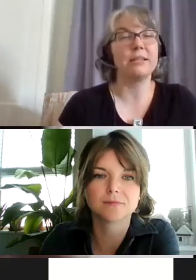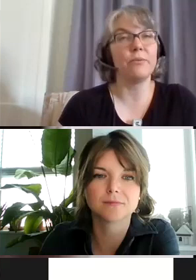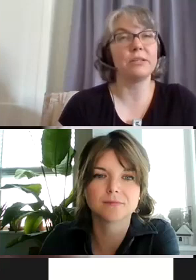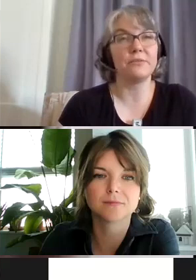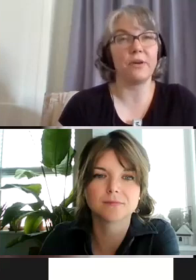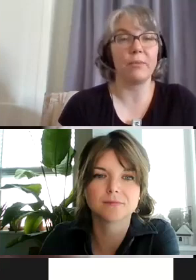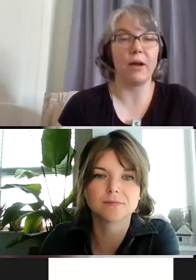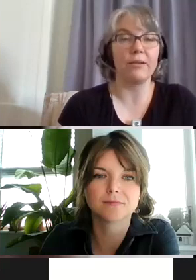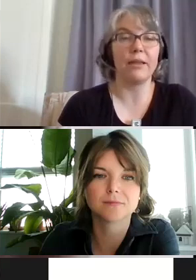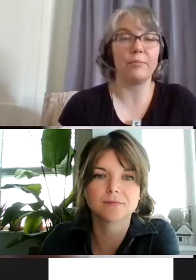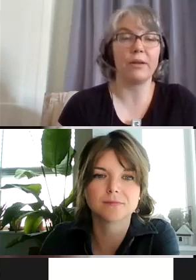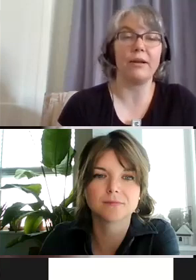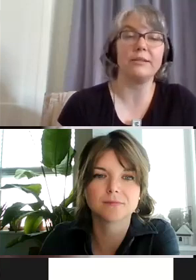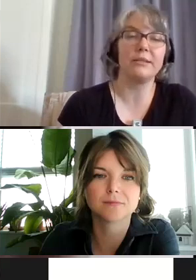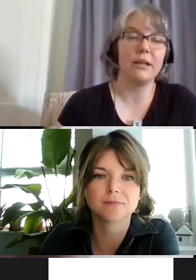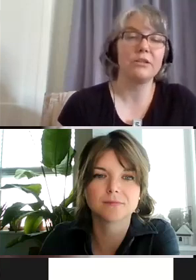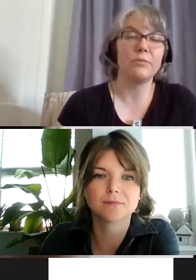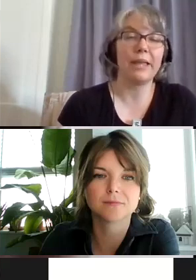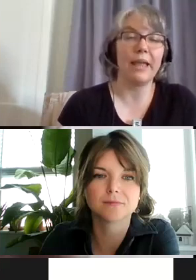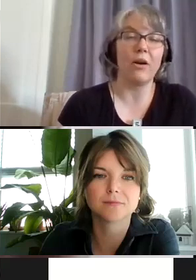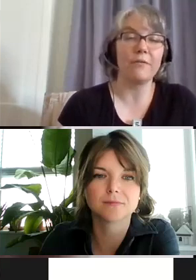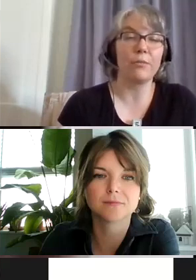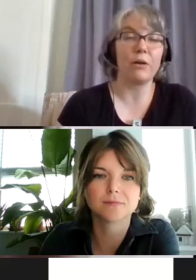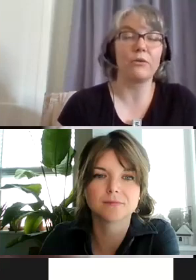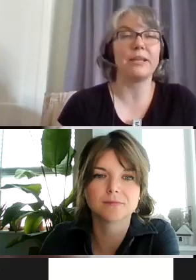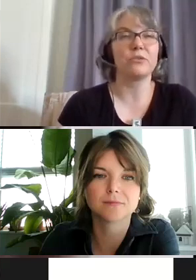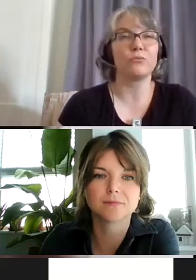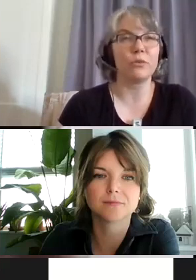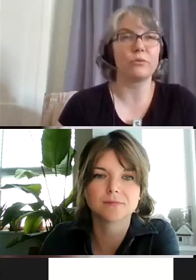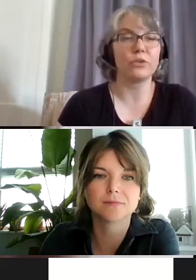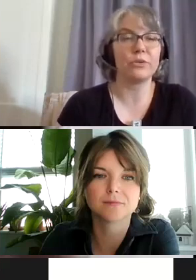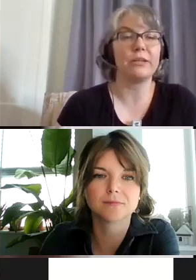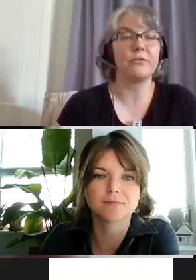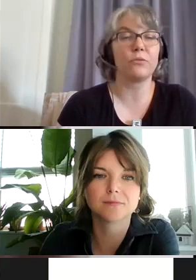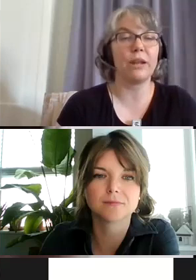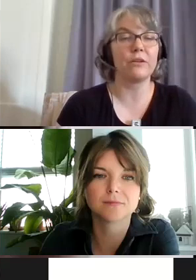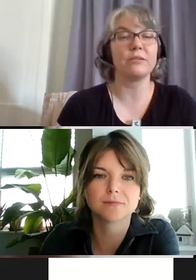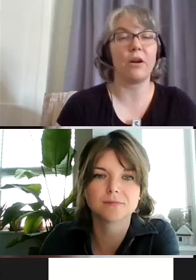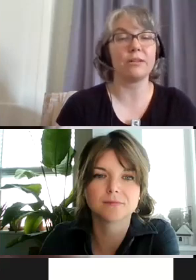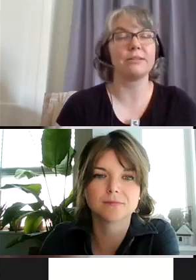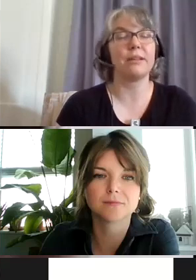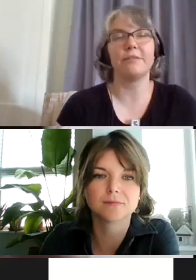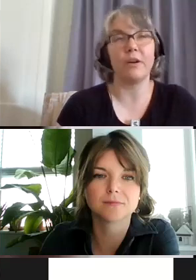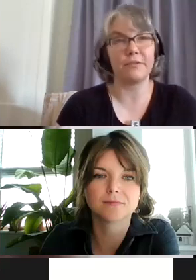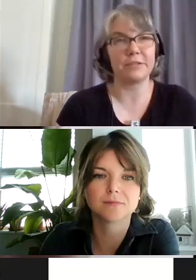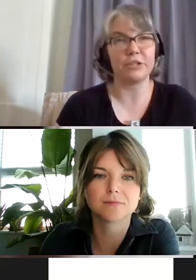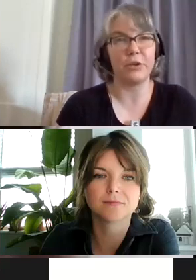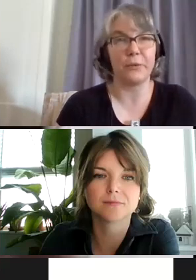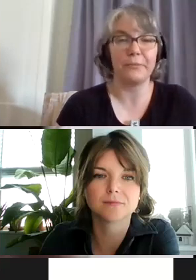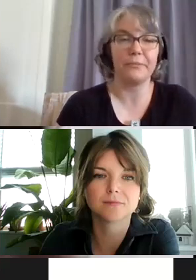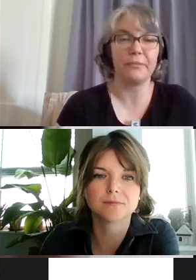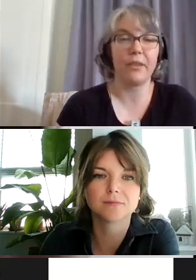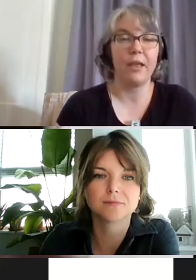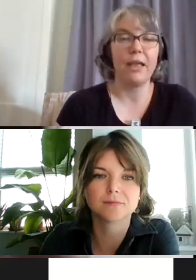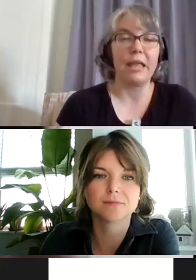while continuing to farm cotton and pecans, she began offering Melrose as a rural retreat for writers, artists, and photographers that she